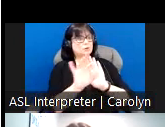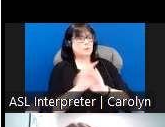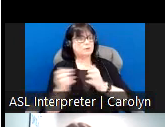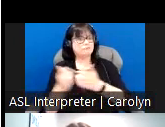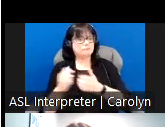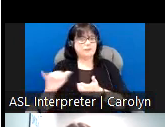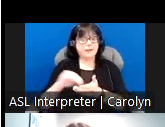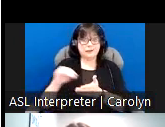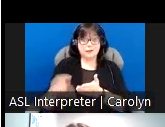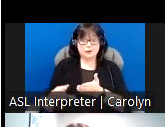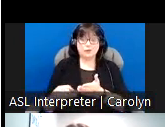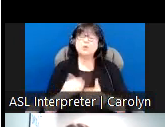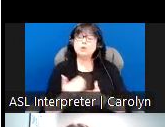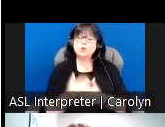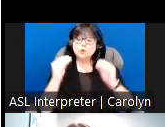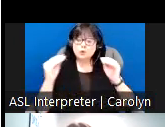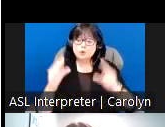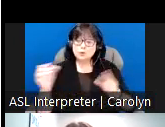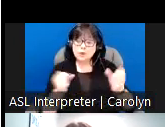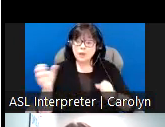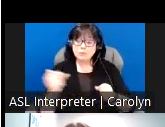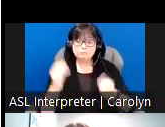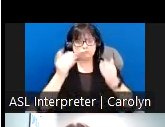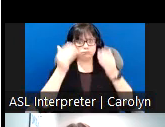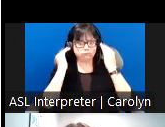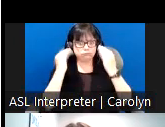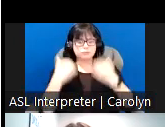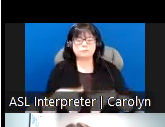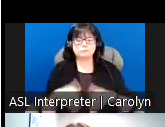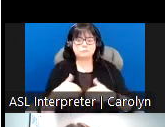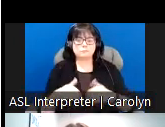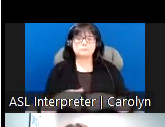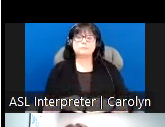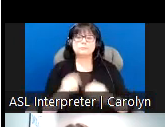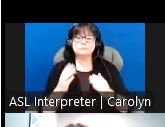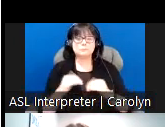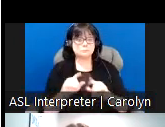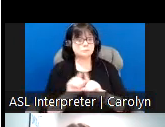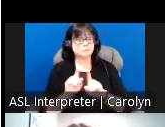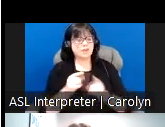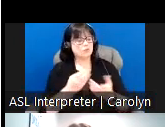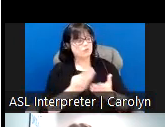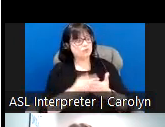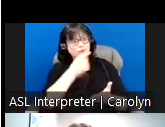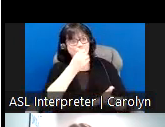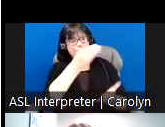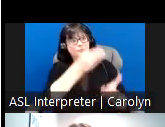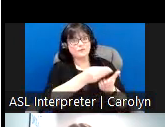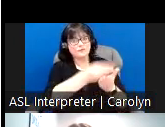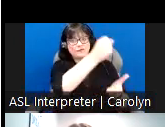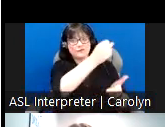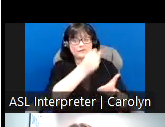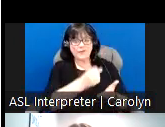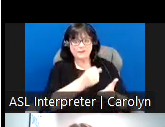new instructors coming in. And then how do we provide proof to our funder in respect to initial and ongoing